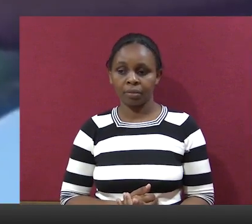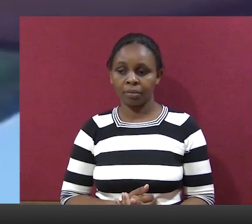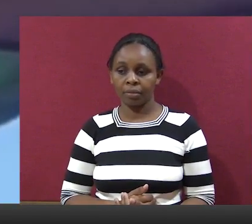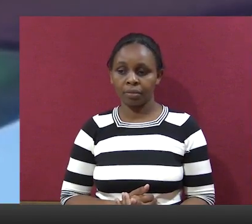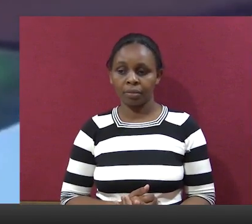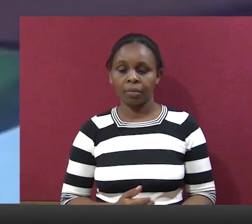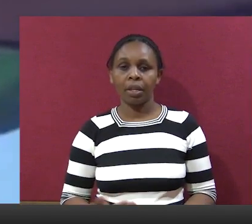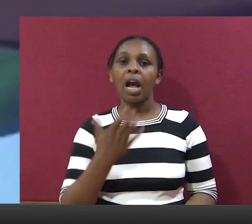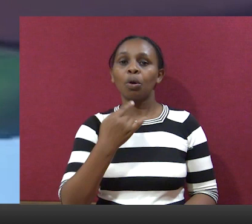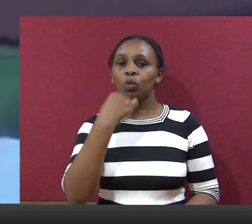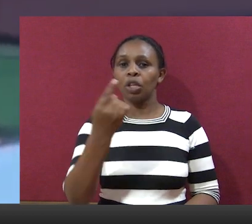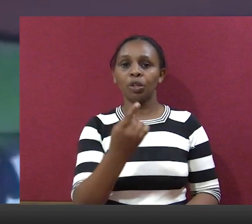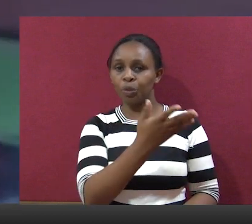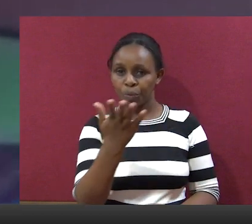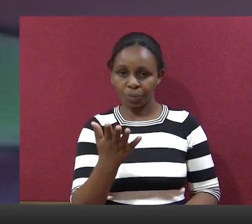Lakini mimi nataka niwaambie